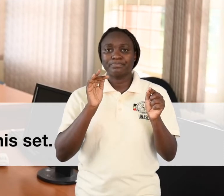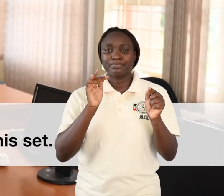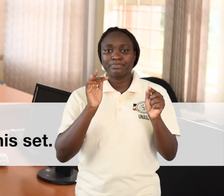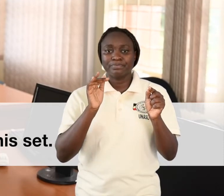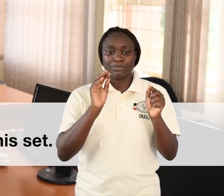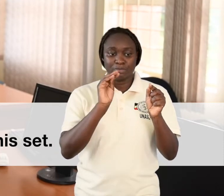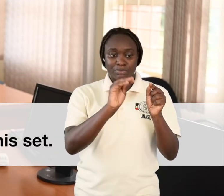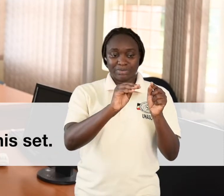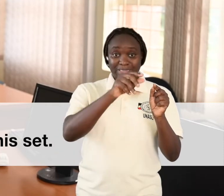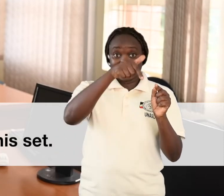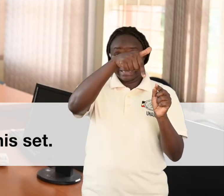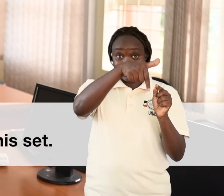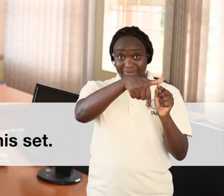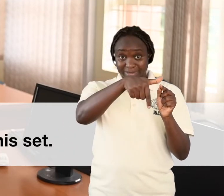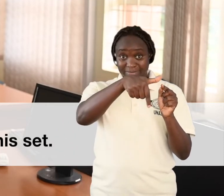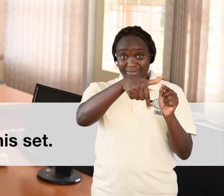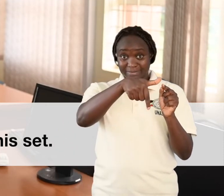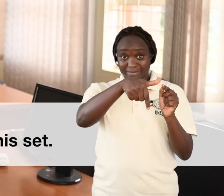7.